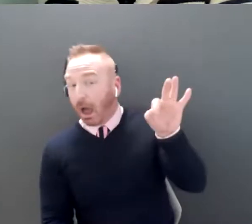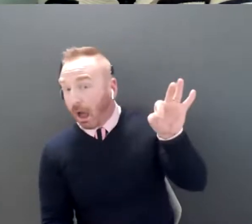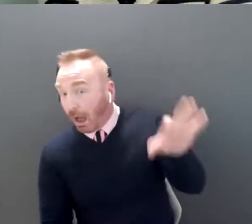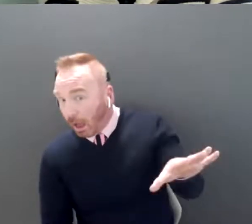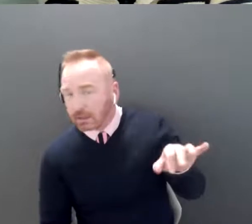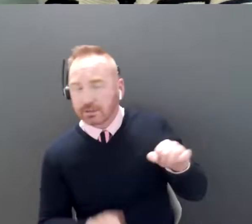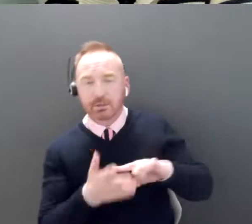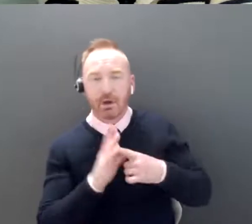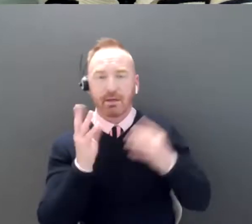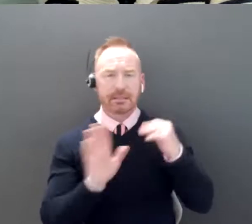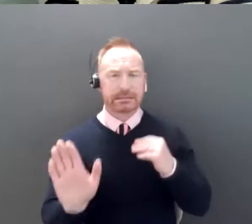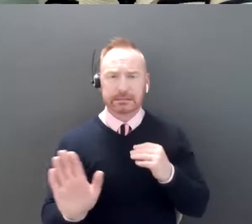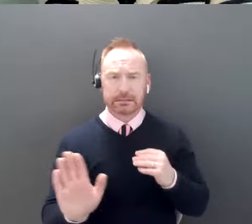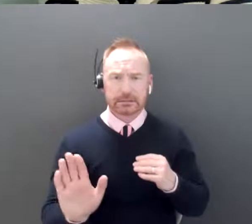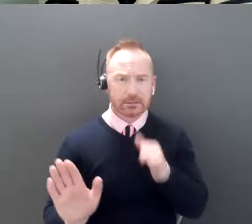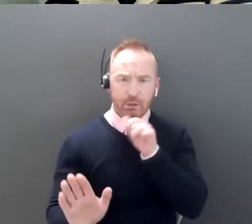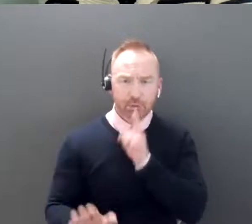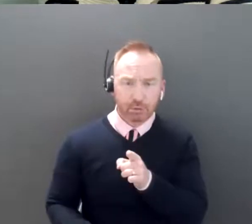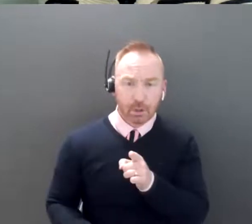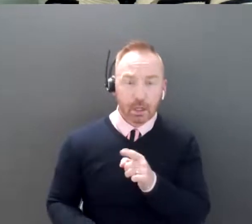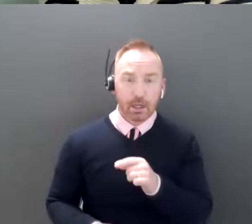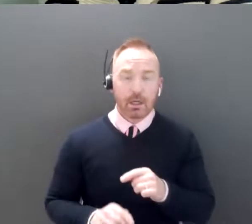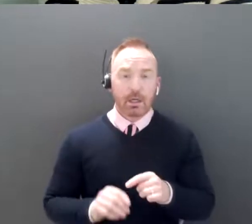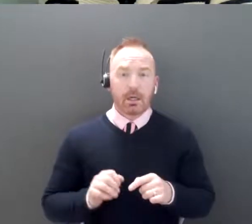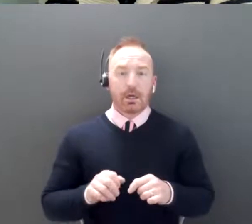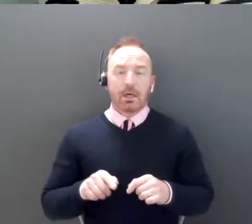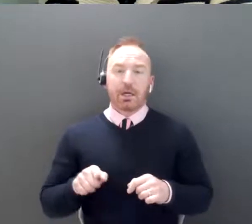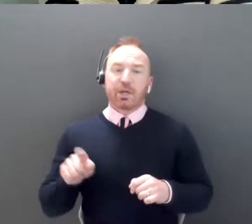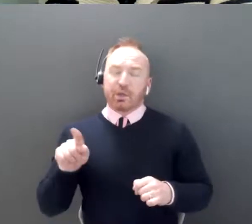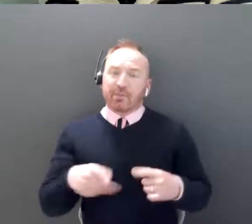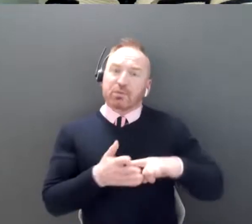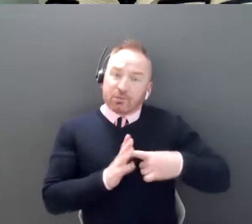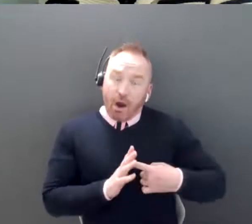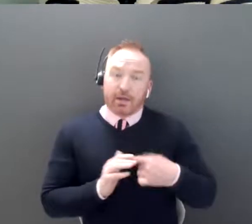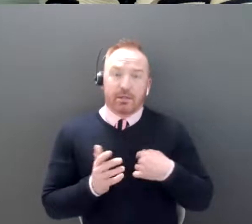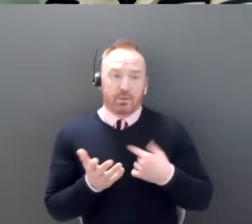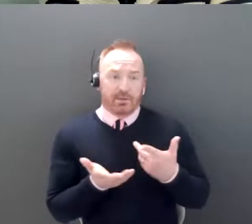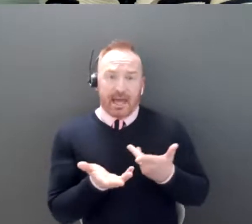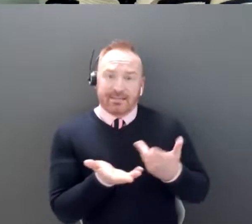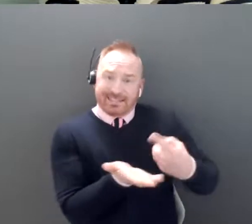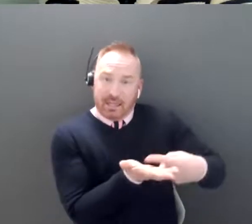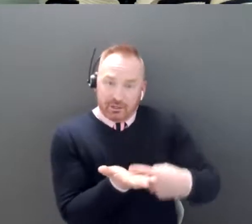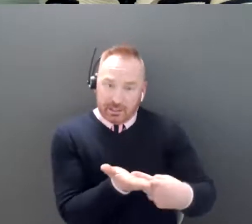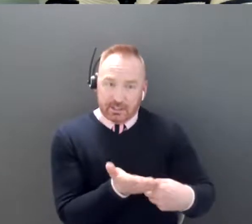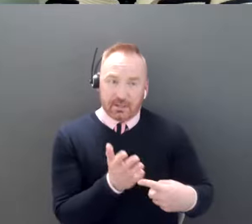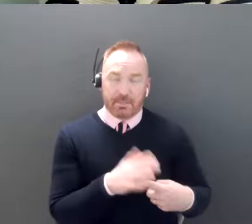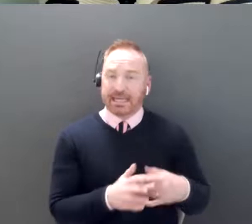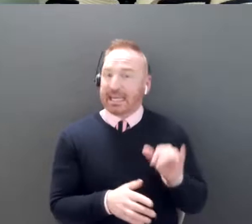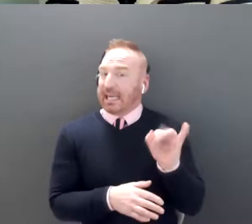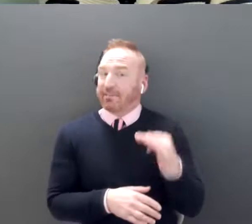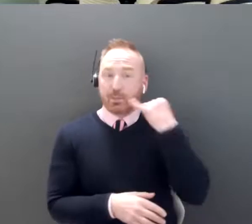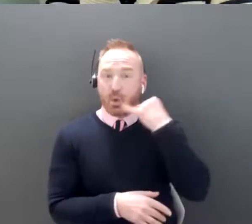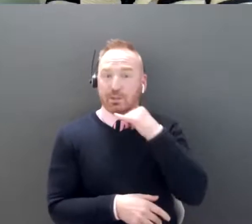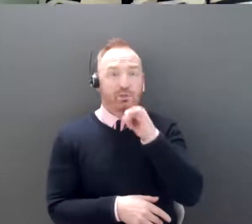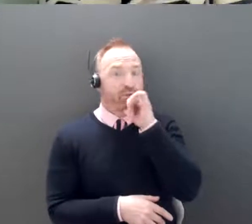you have to talk to people about whether it's something they're thinking about and how they're thinking about it. If you don't put it on the table, people don't